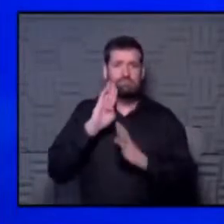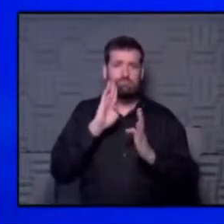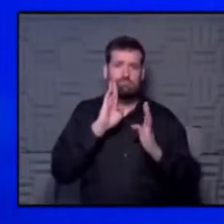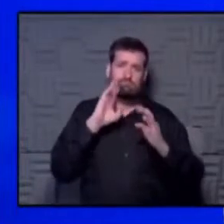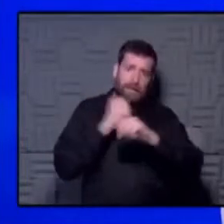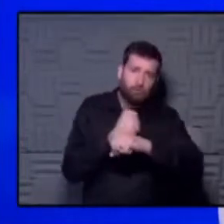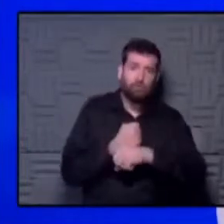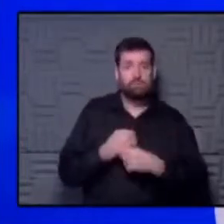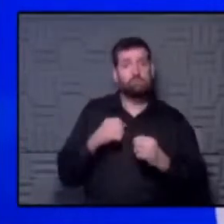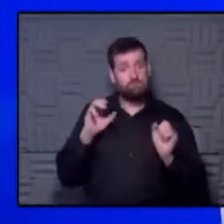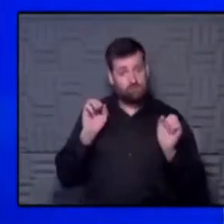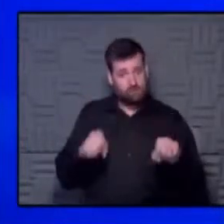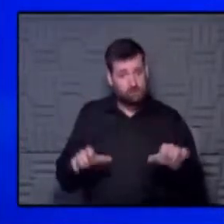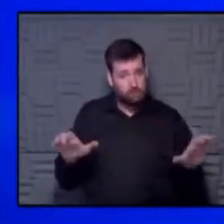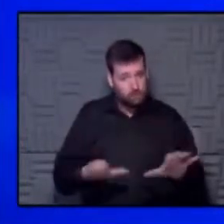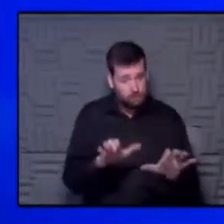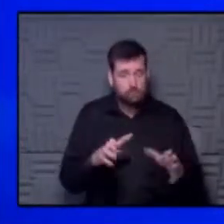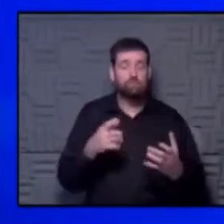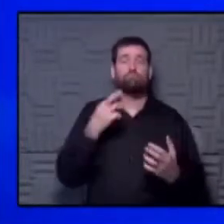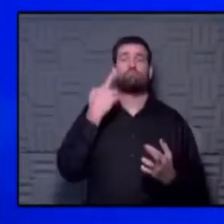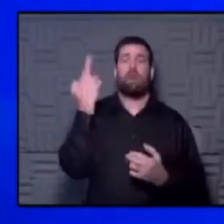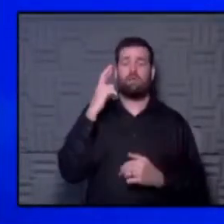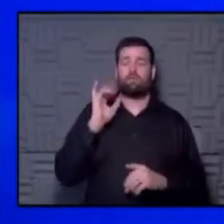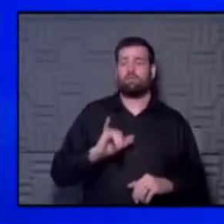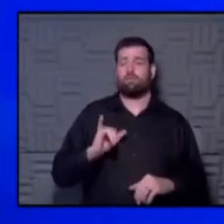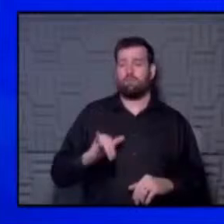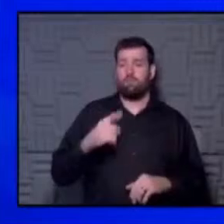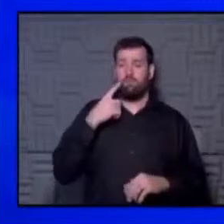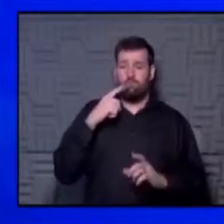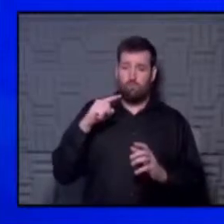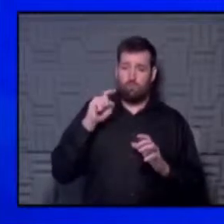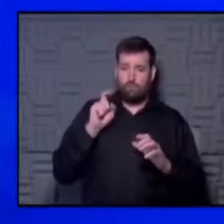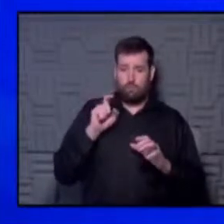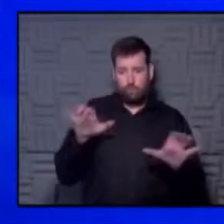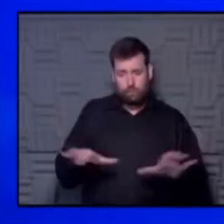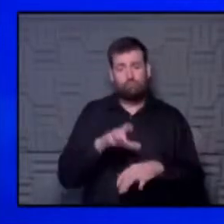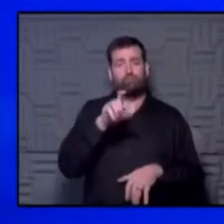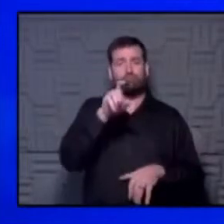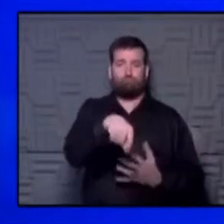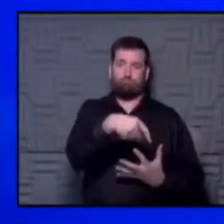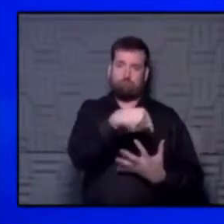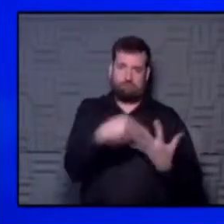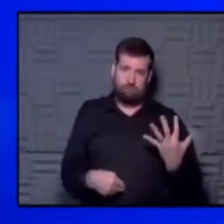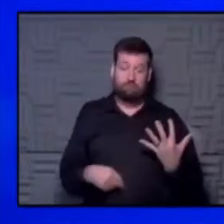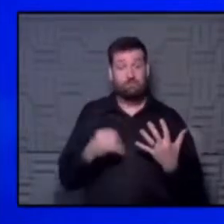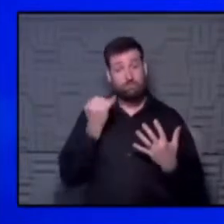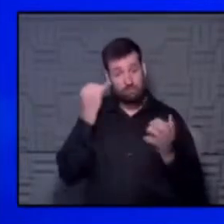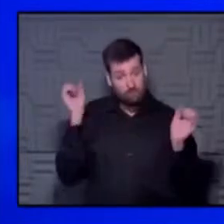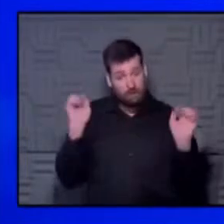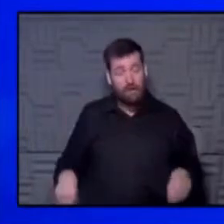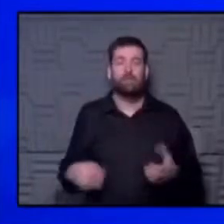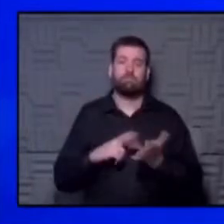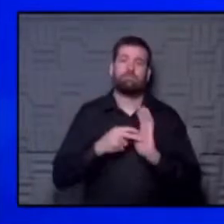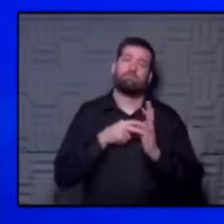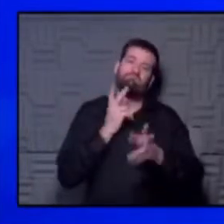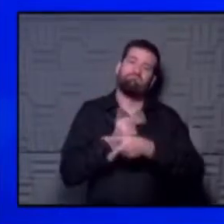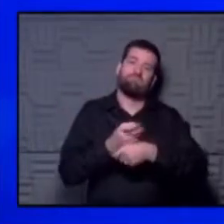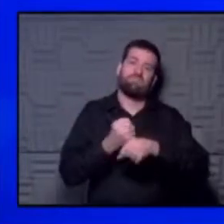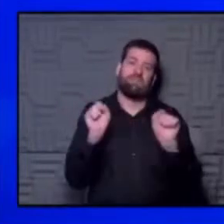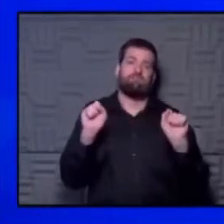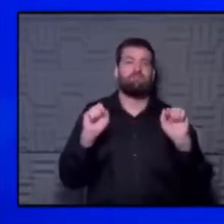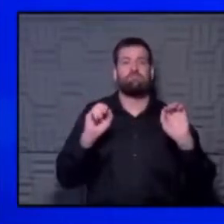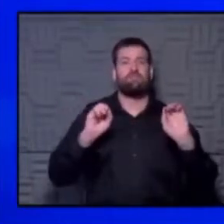Will you get past the things you want to do and realize to do the things we should do? If we can do that, we can stay safe and we won't be